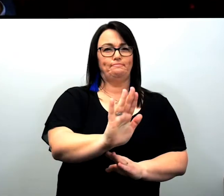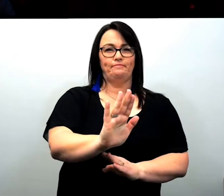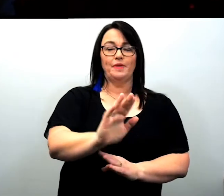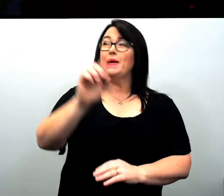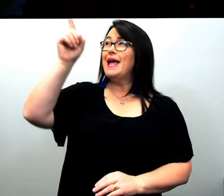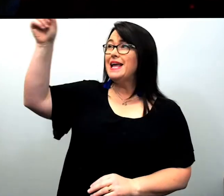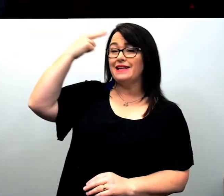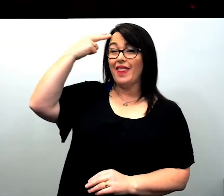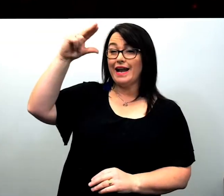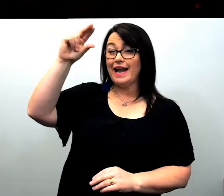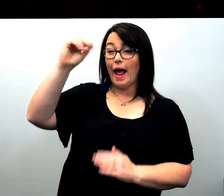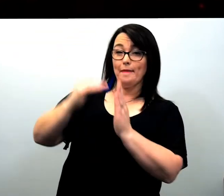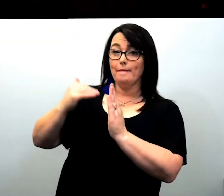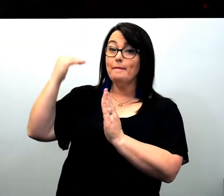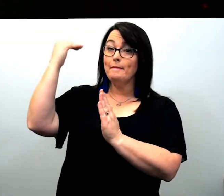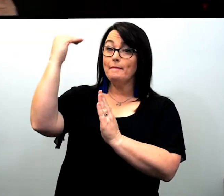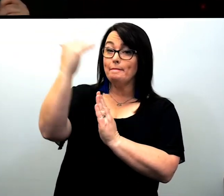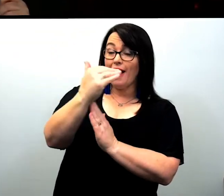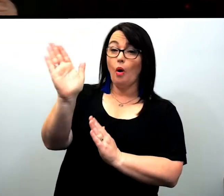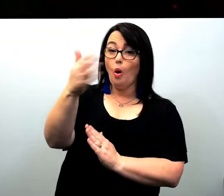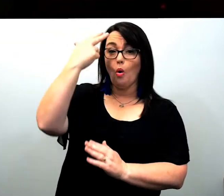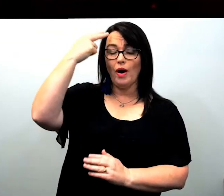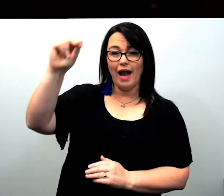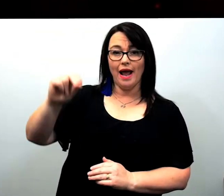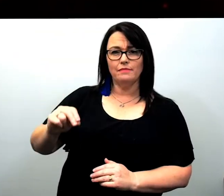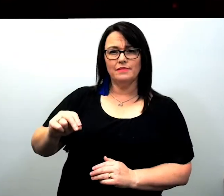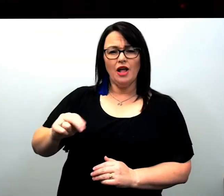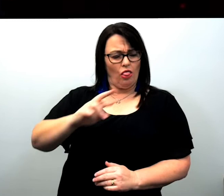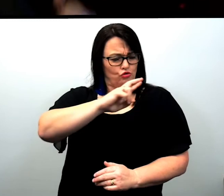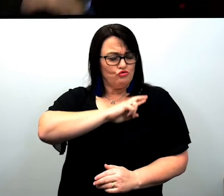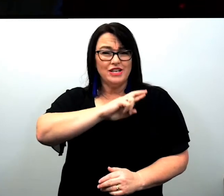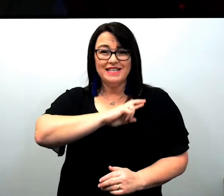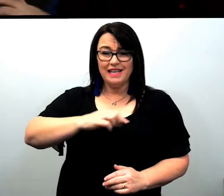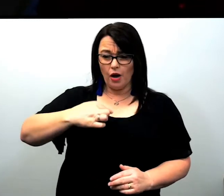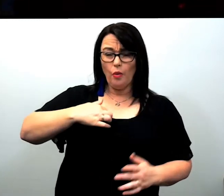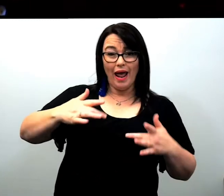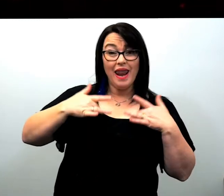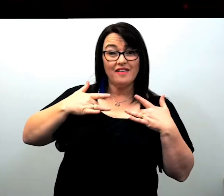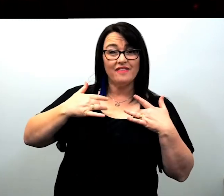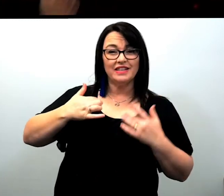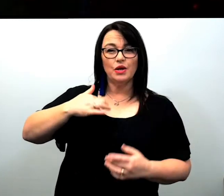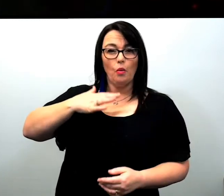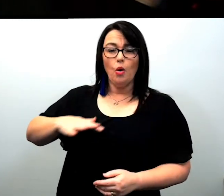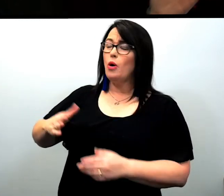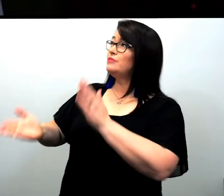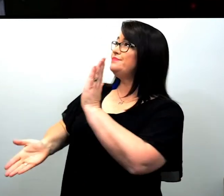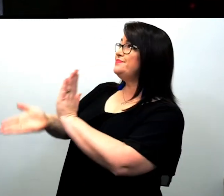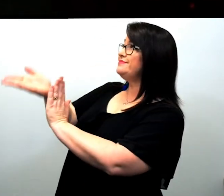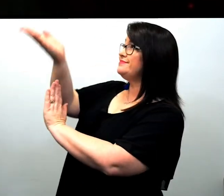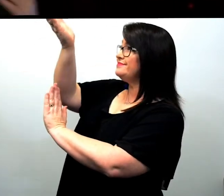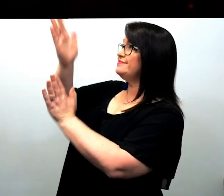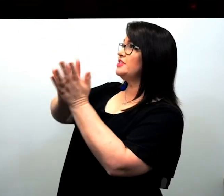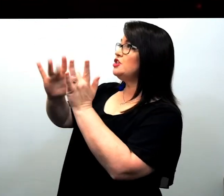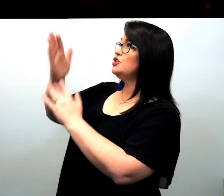reason why we come together and we worship is to exalt Jesus. The reason we want to bring transformation is to exalt